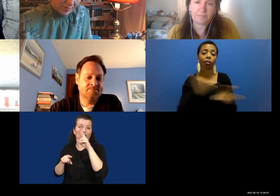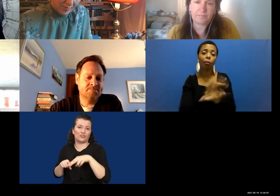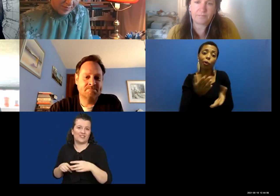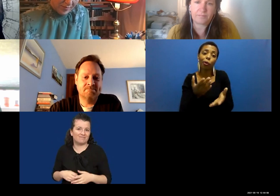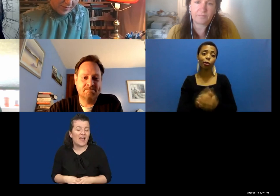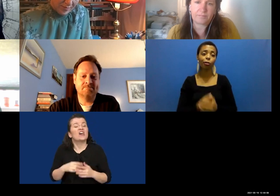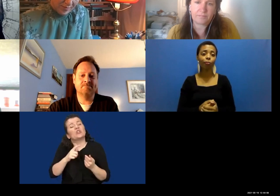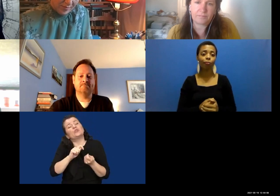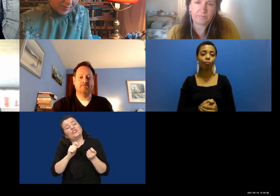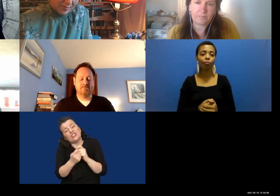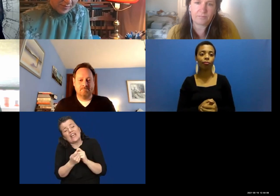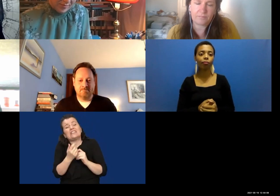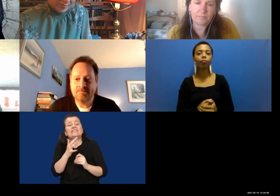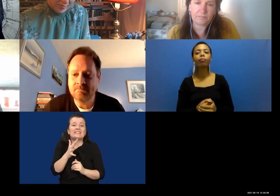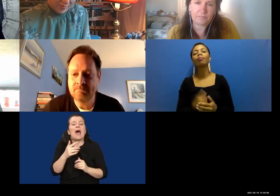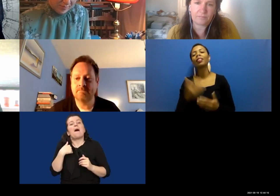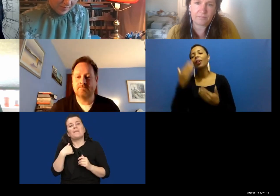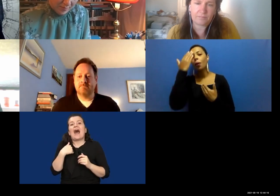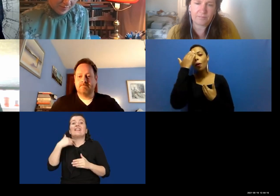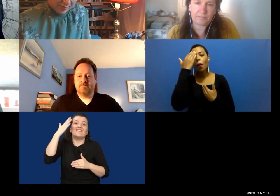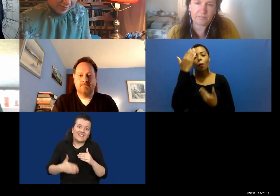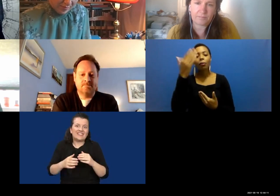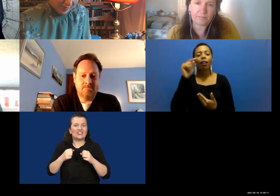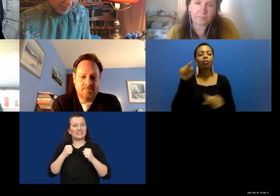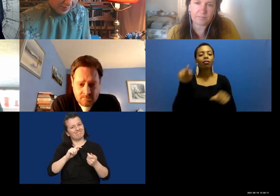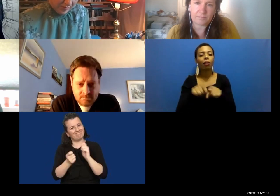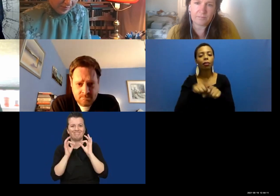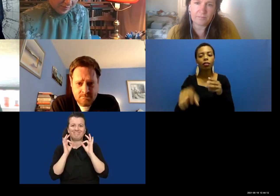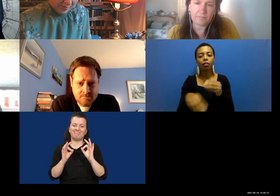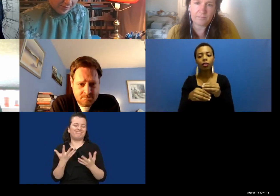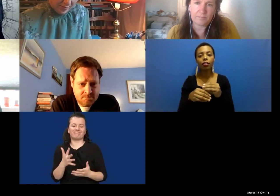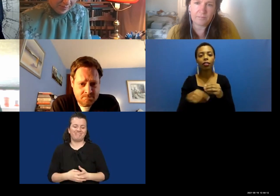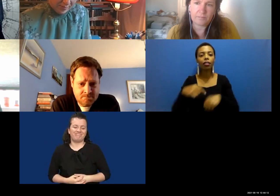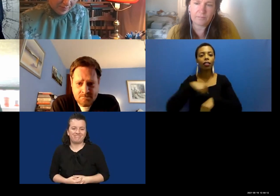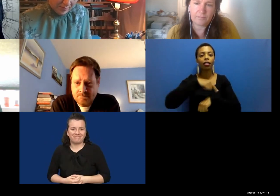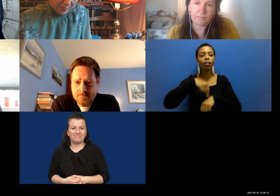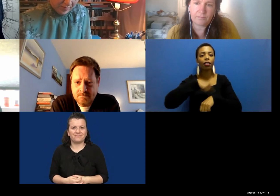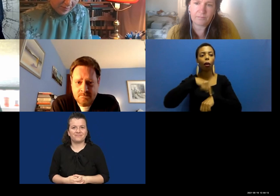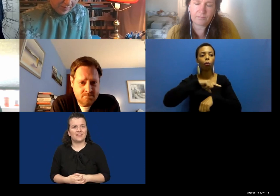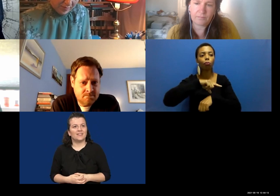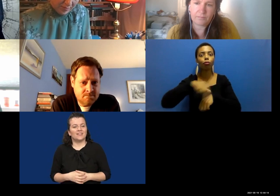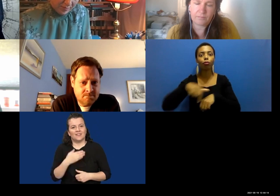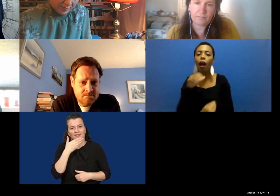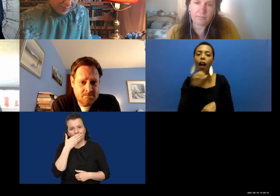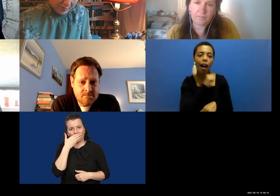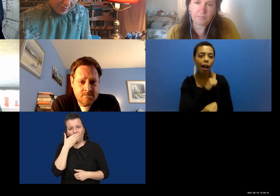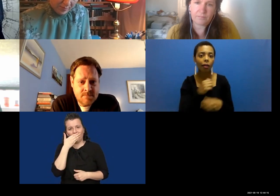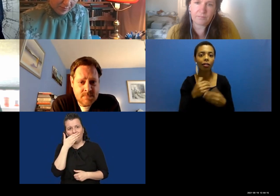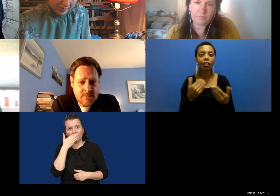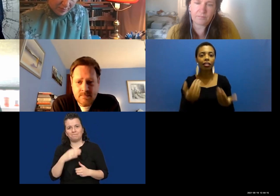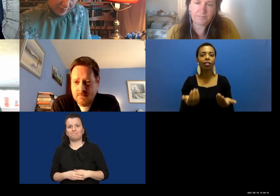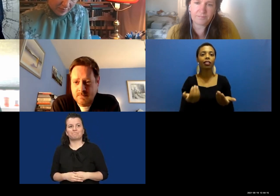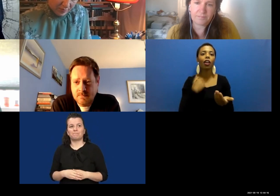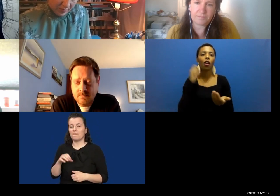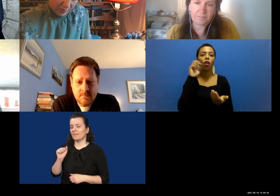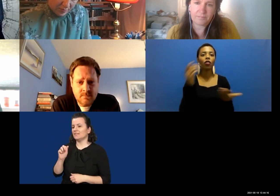Thank you very much indeed. Time has flown really fast, and I see we're approaching pretty much the